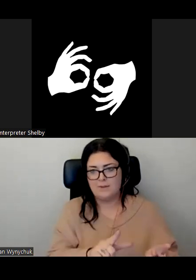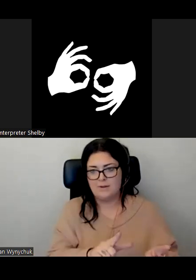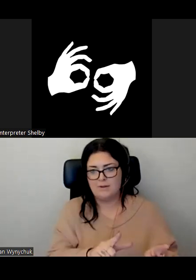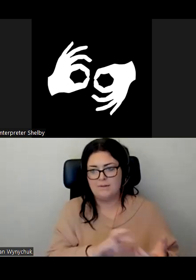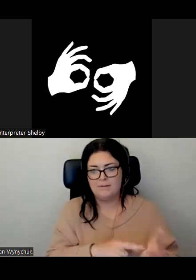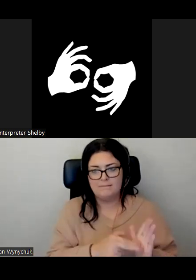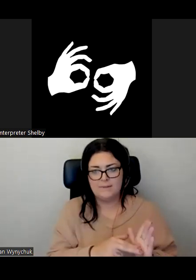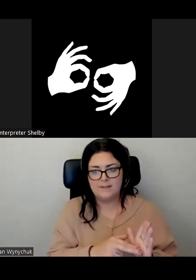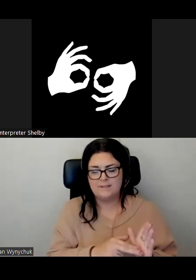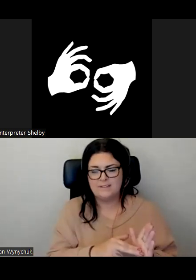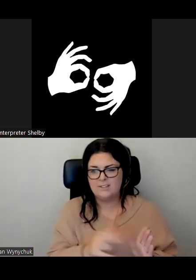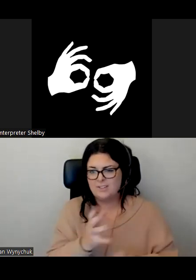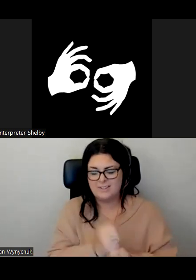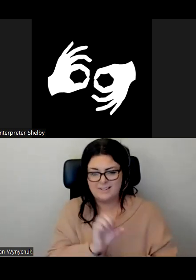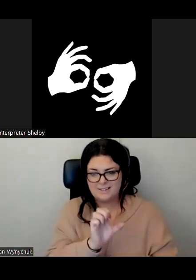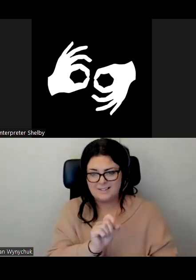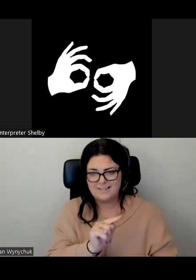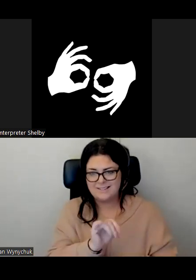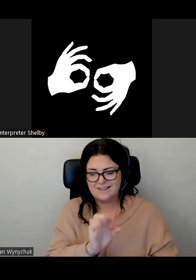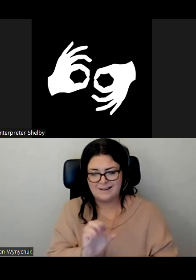not entitled to any of the estate.